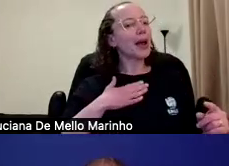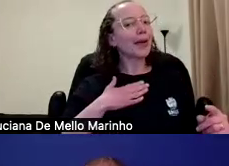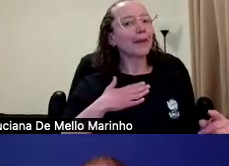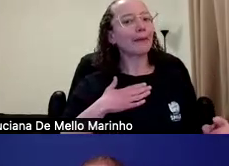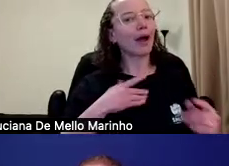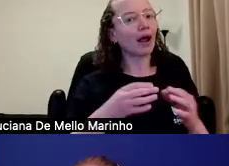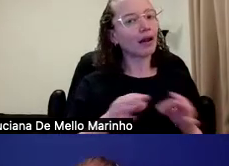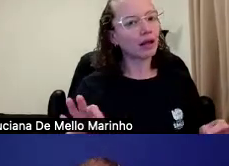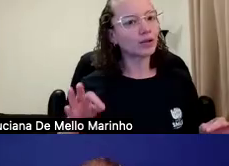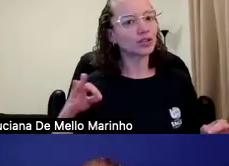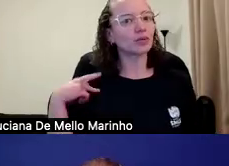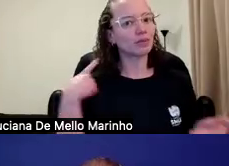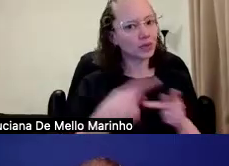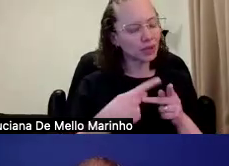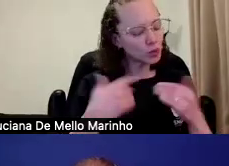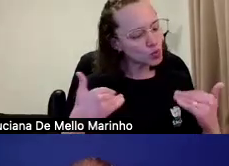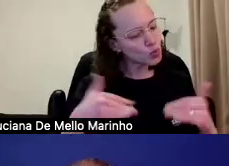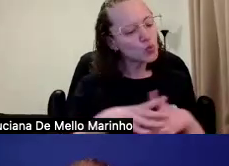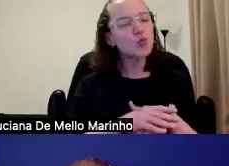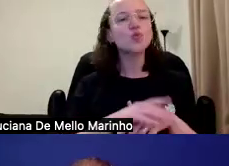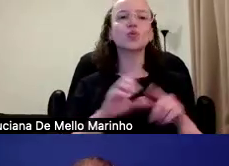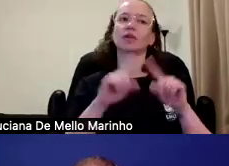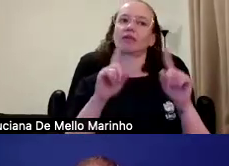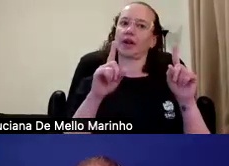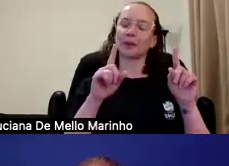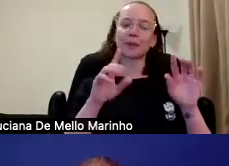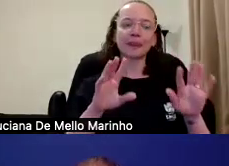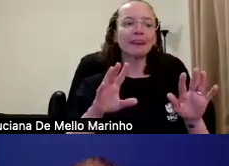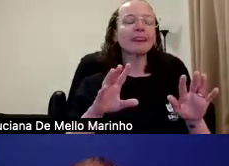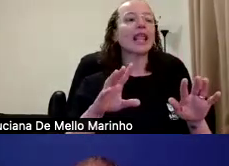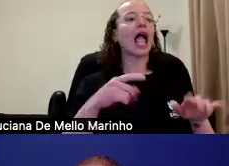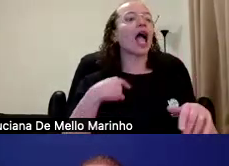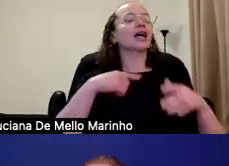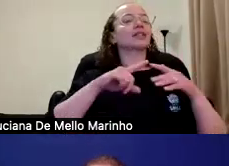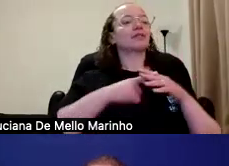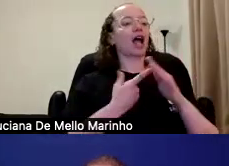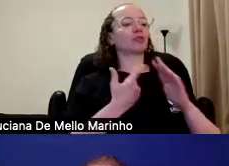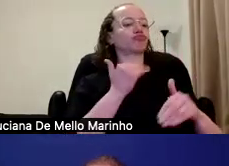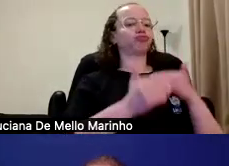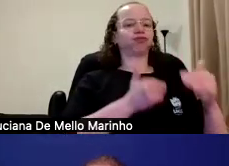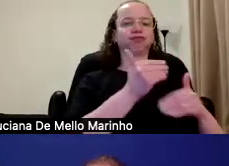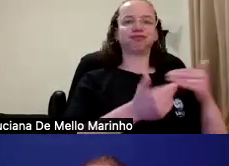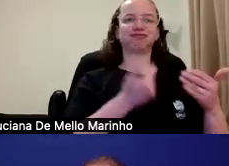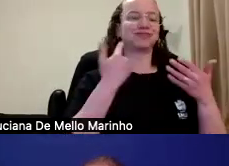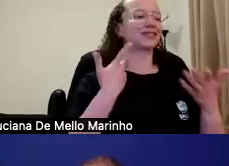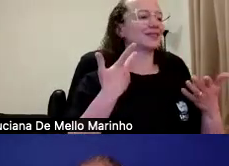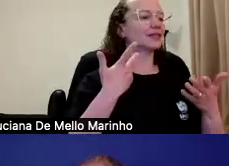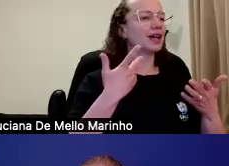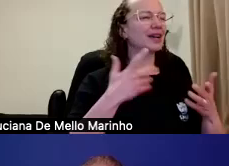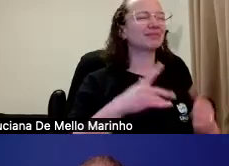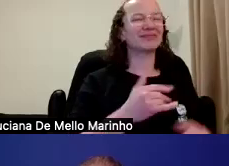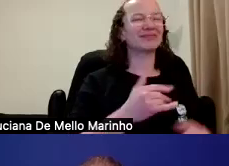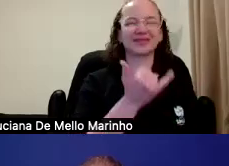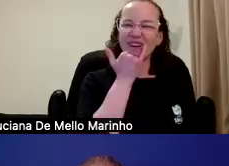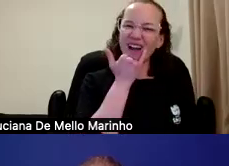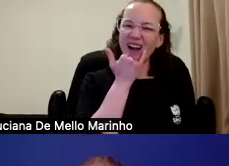it was completely different from my language in Puerto Rico. And I started going